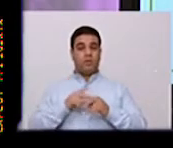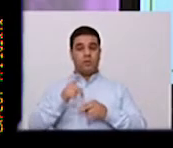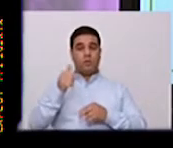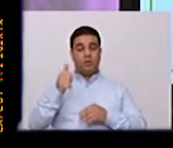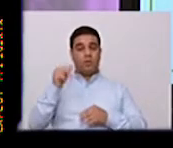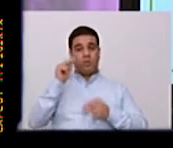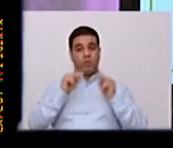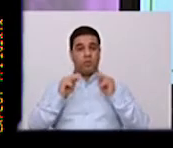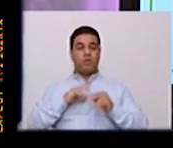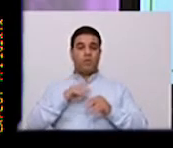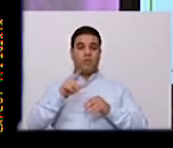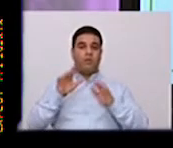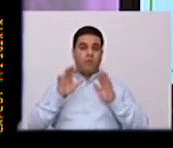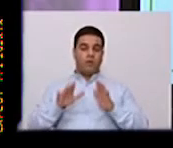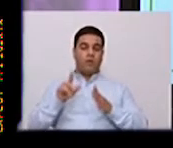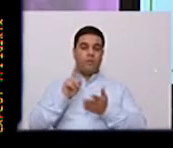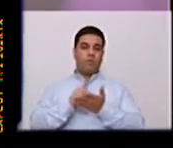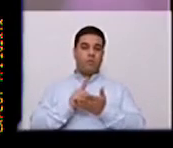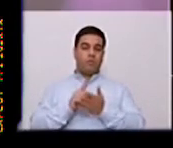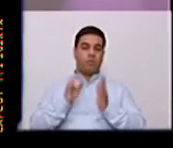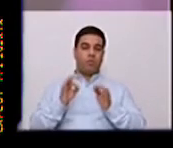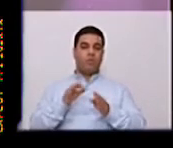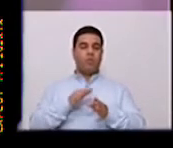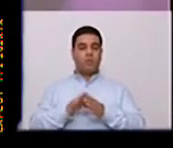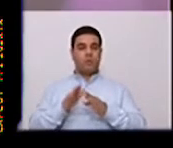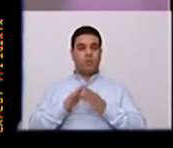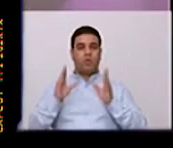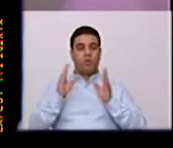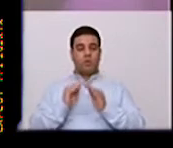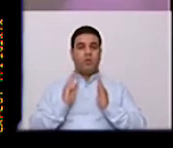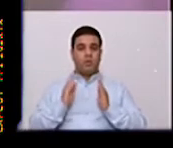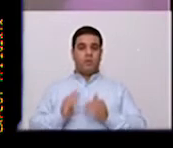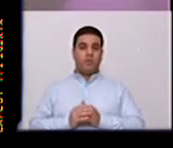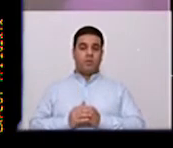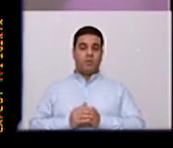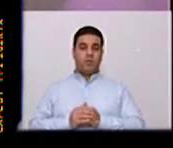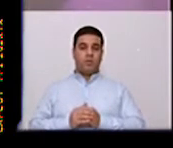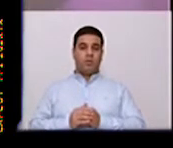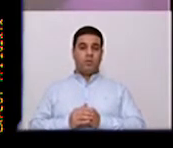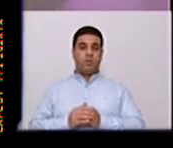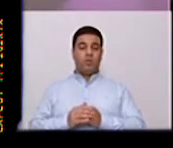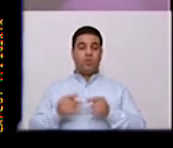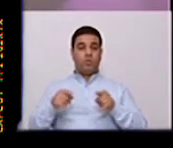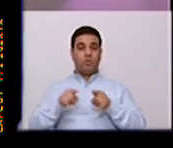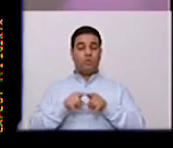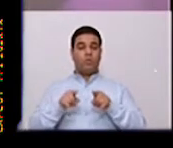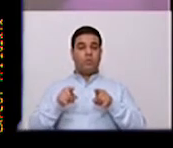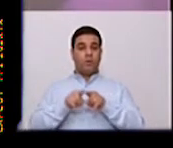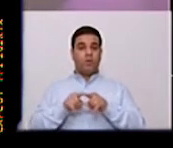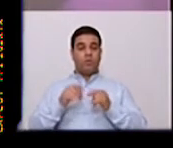jihatdan bilgandagina siz masalalarni osonlik bilan ishlay olasiz. Shu bilan